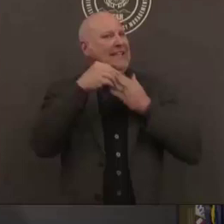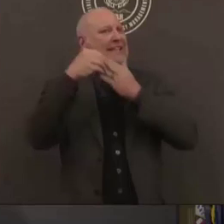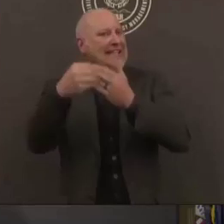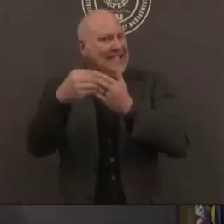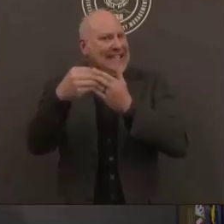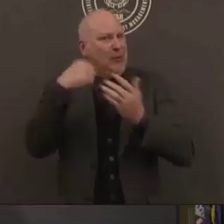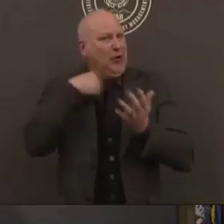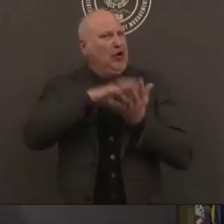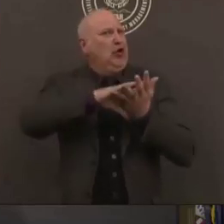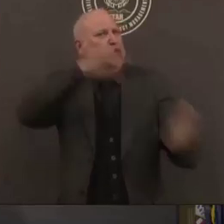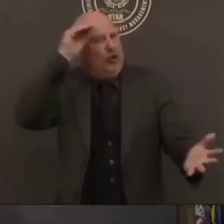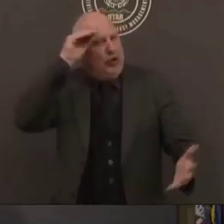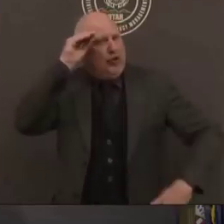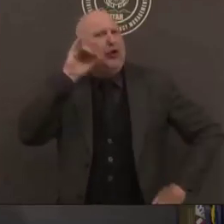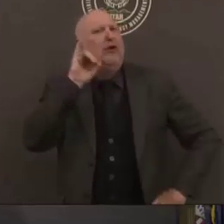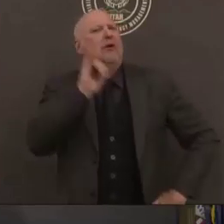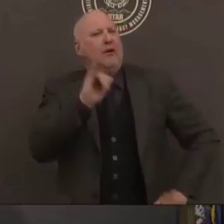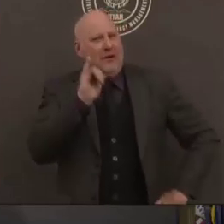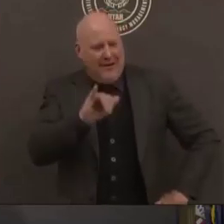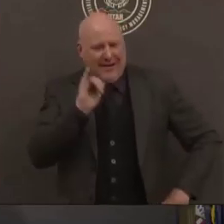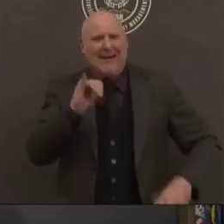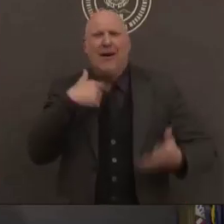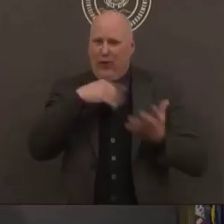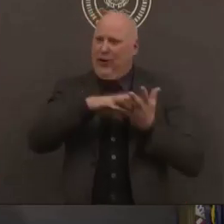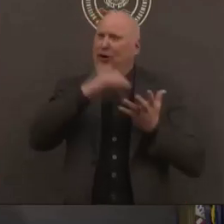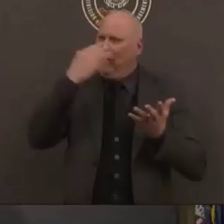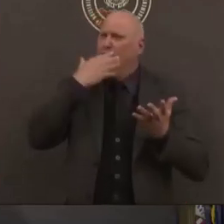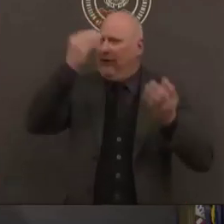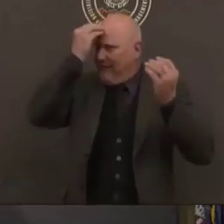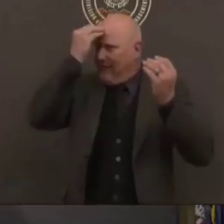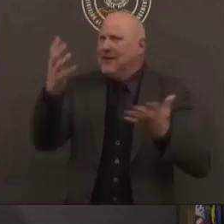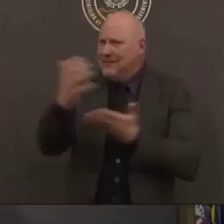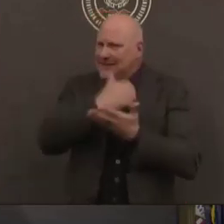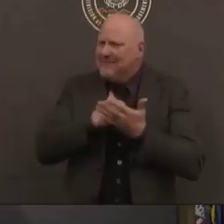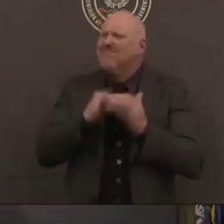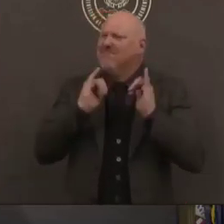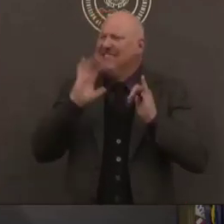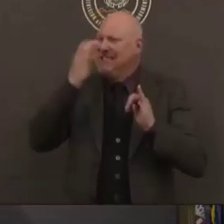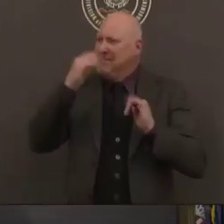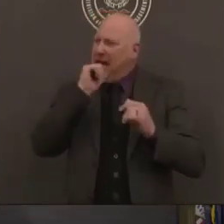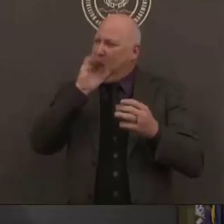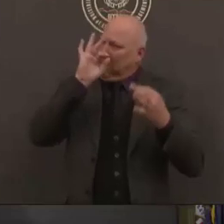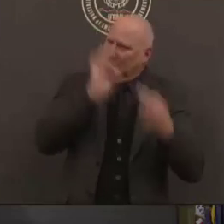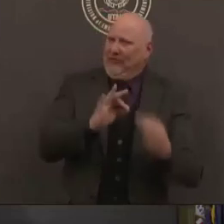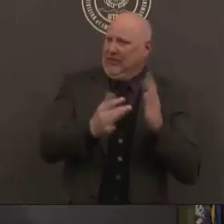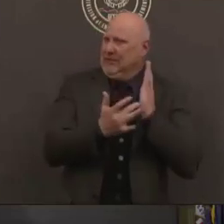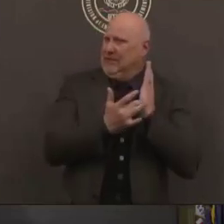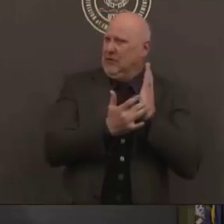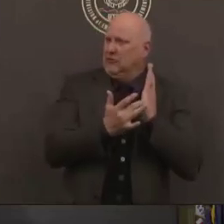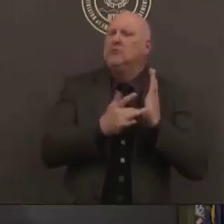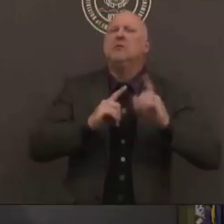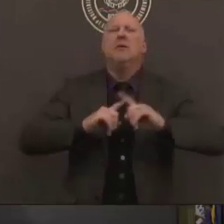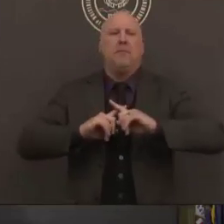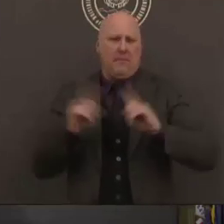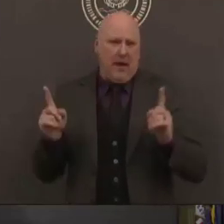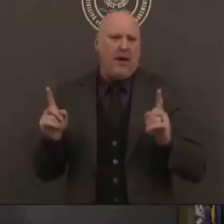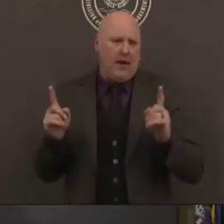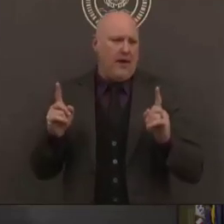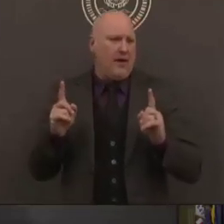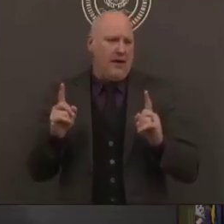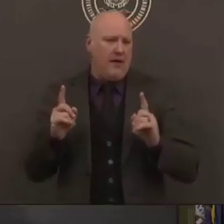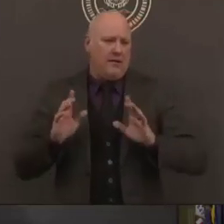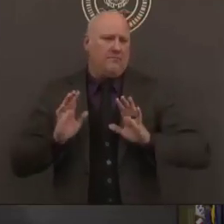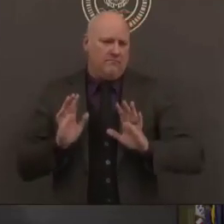important lessons by doing this, such as we learned exactly that these messages will sometimes alert